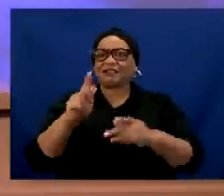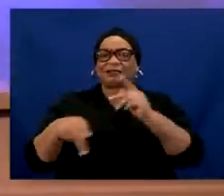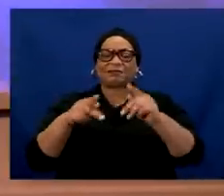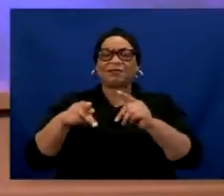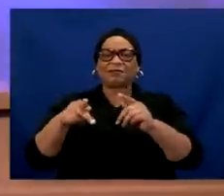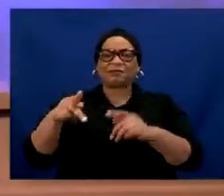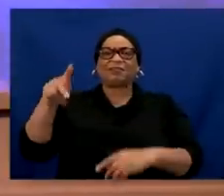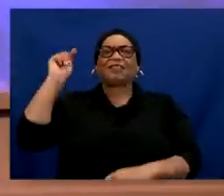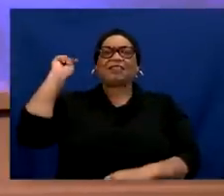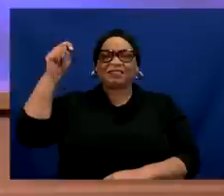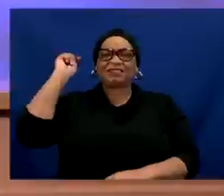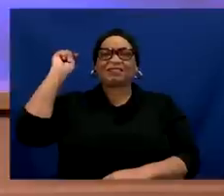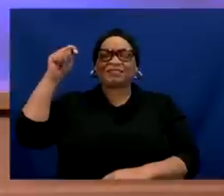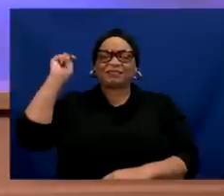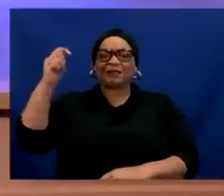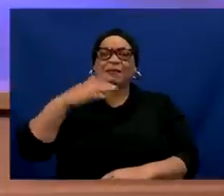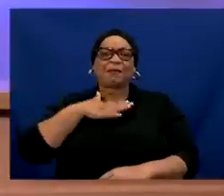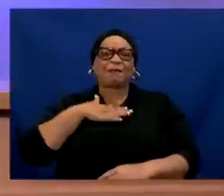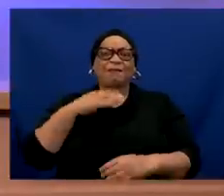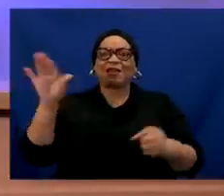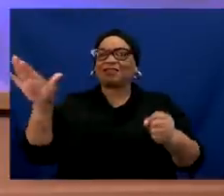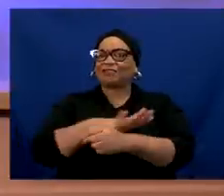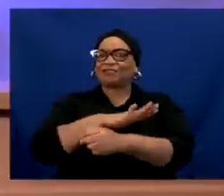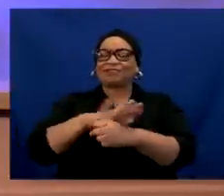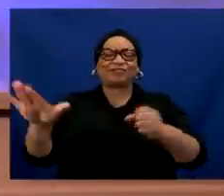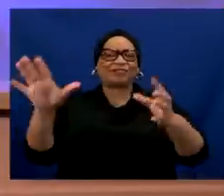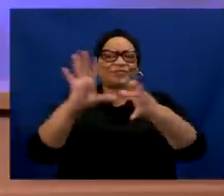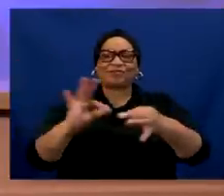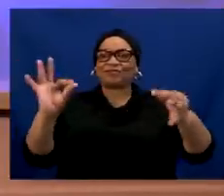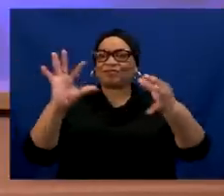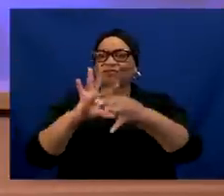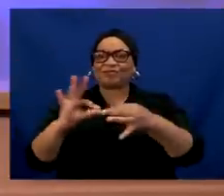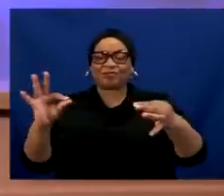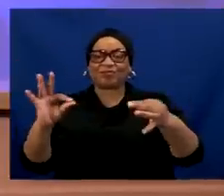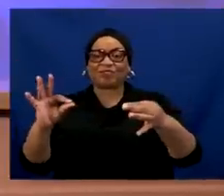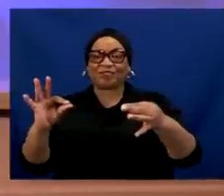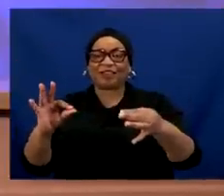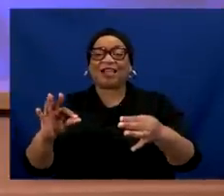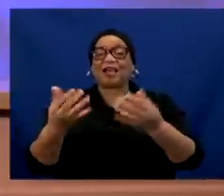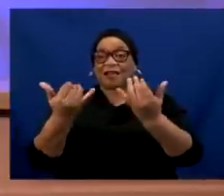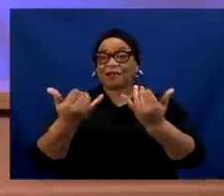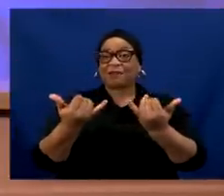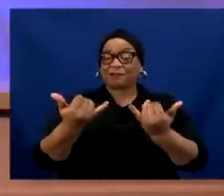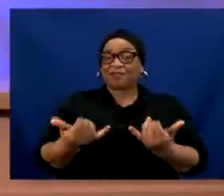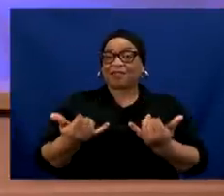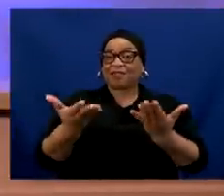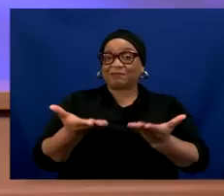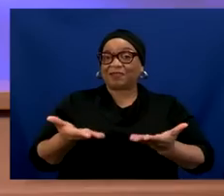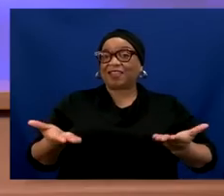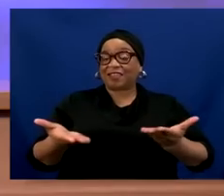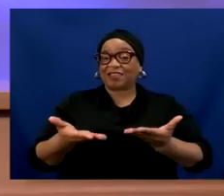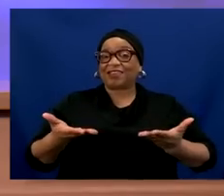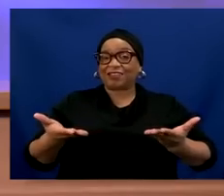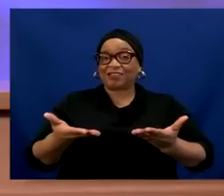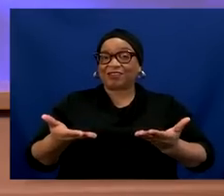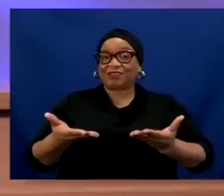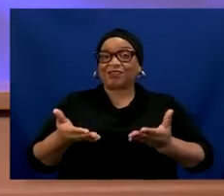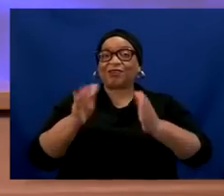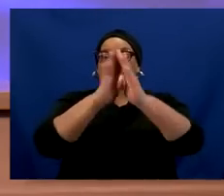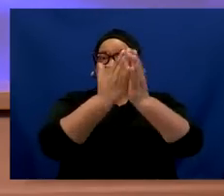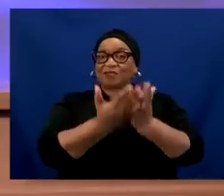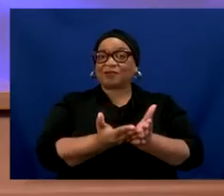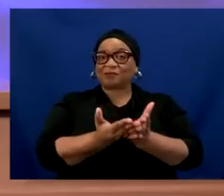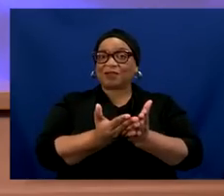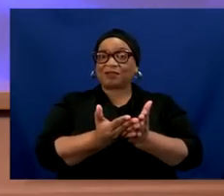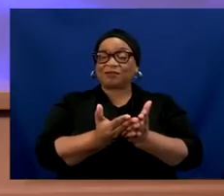my whole story, you wouldn't believe that I'm sitting here with a Bible in my lap or a Bible on an app, because